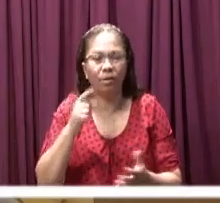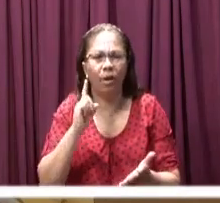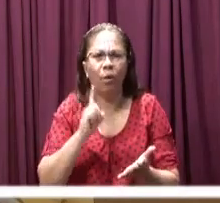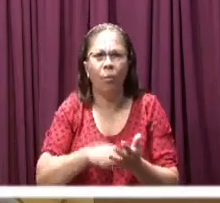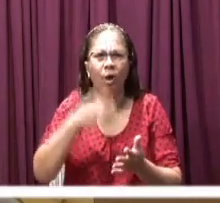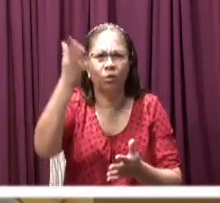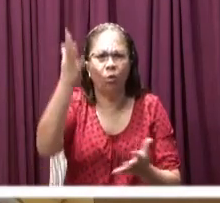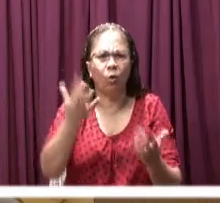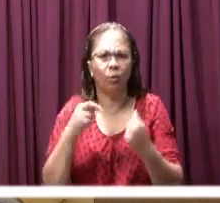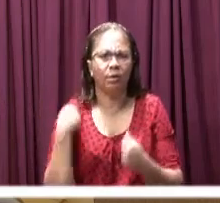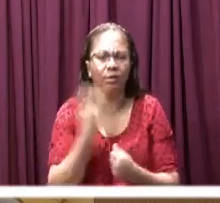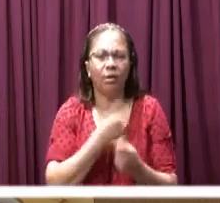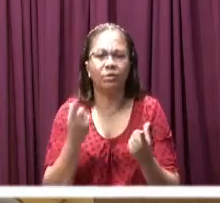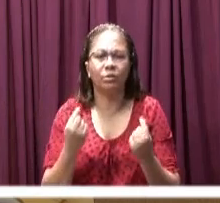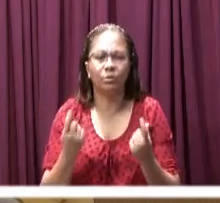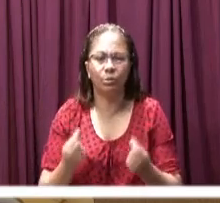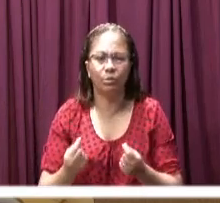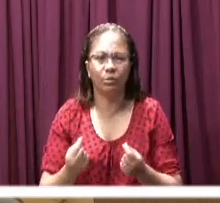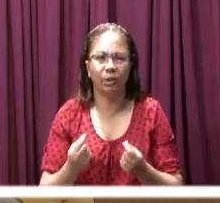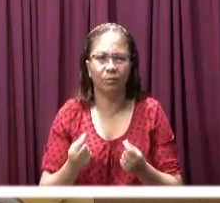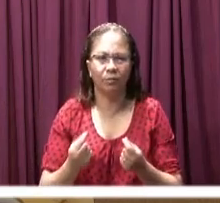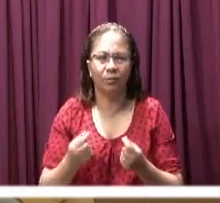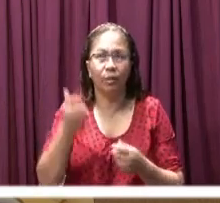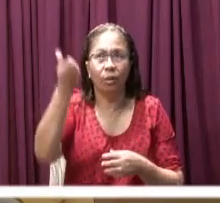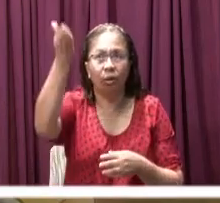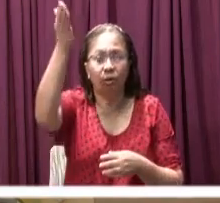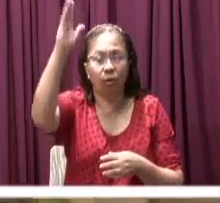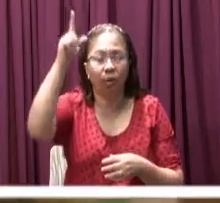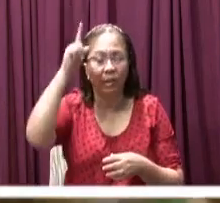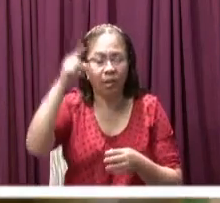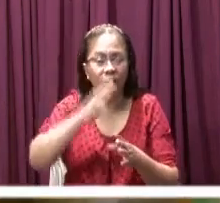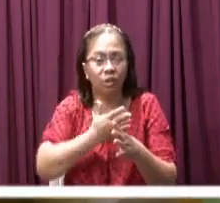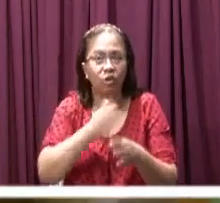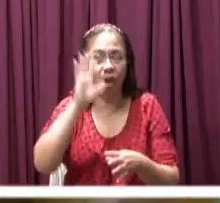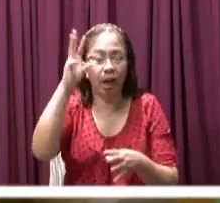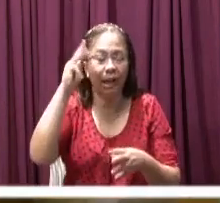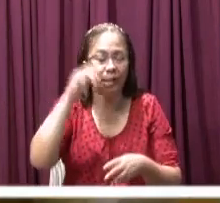for us. And He has shared His mission with the family.